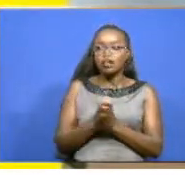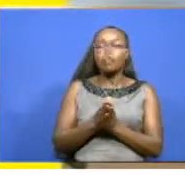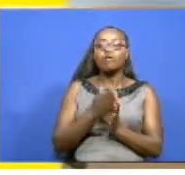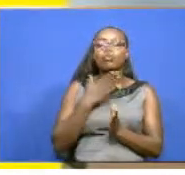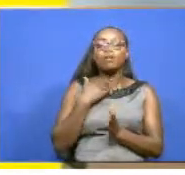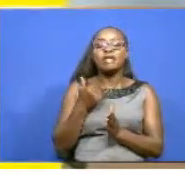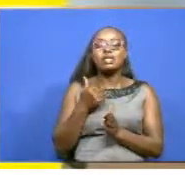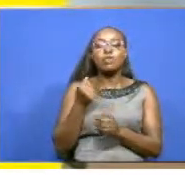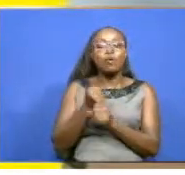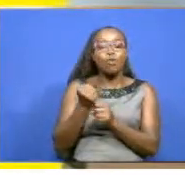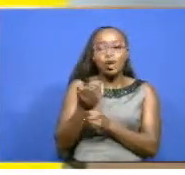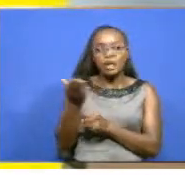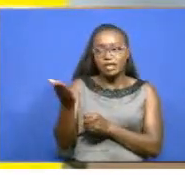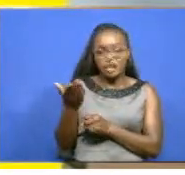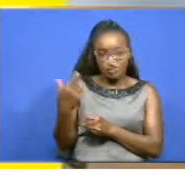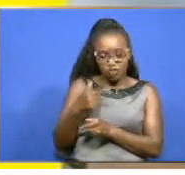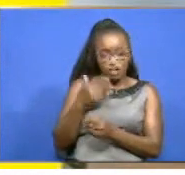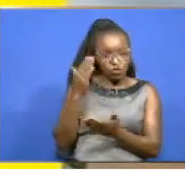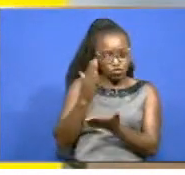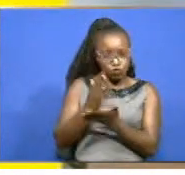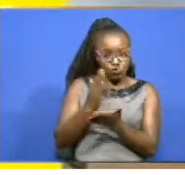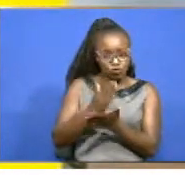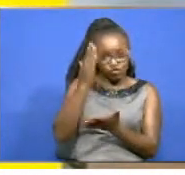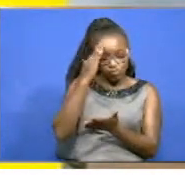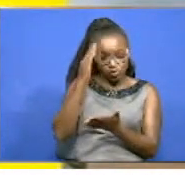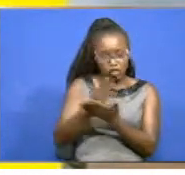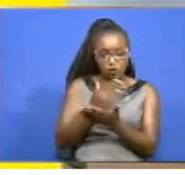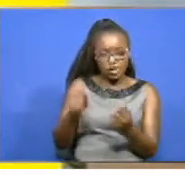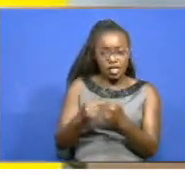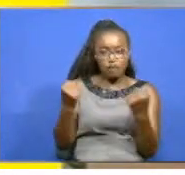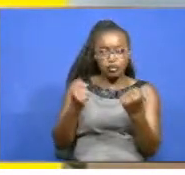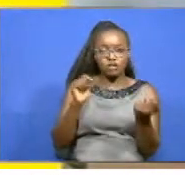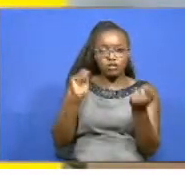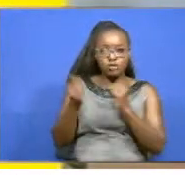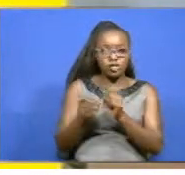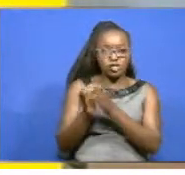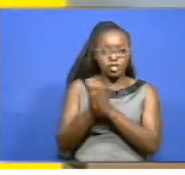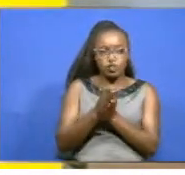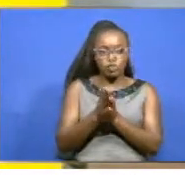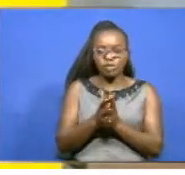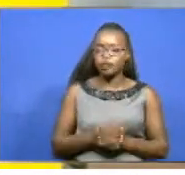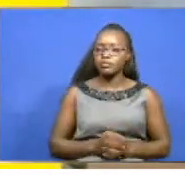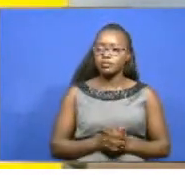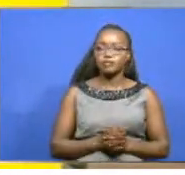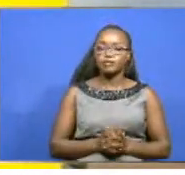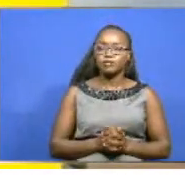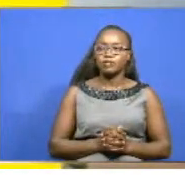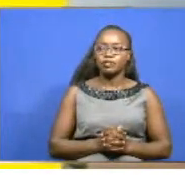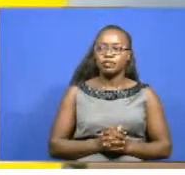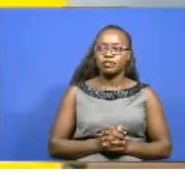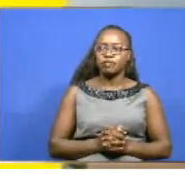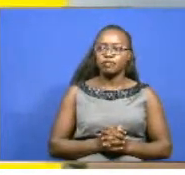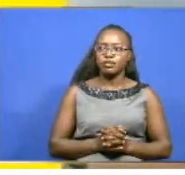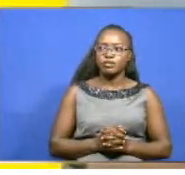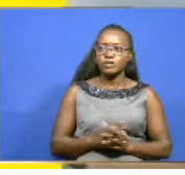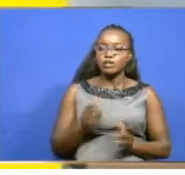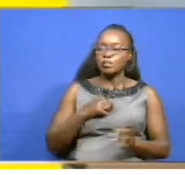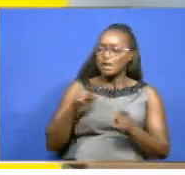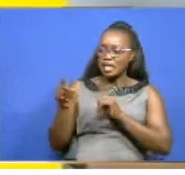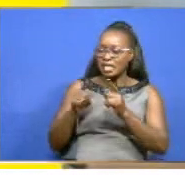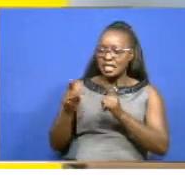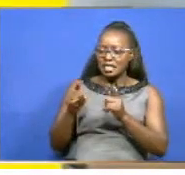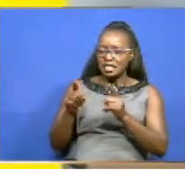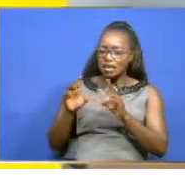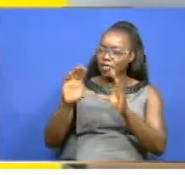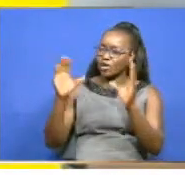in the region, for us to know that there is something being done to change the narrative. You see, I travel around the world, and what I have